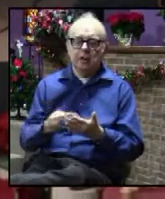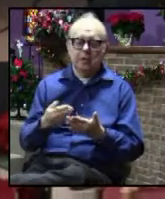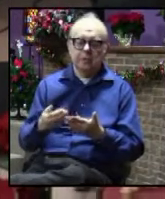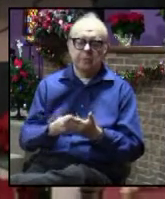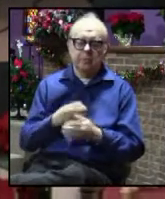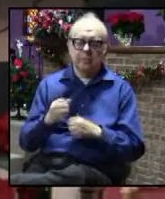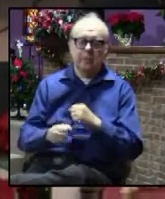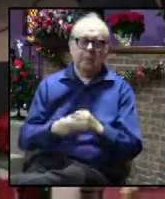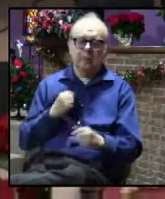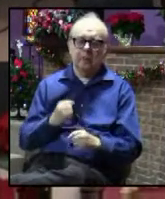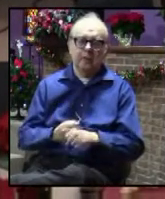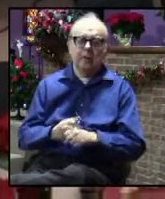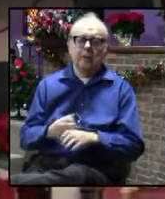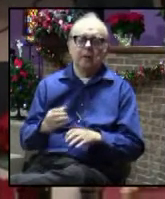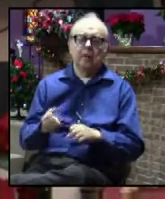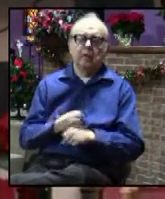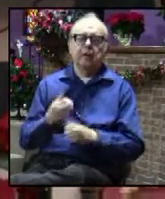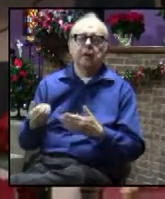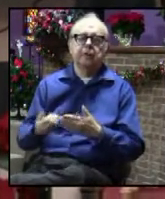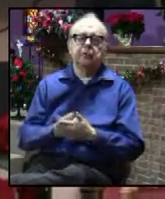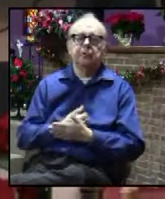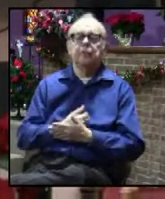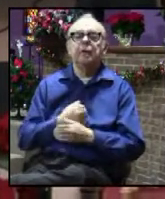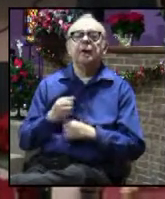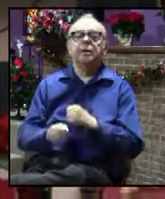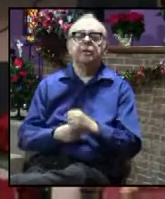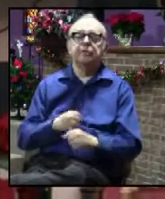around, you're going to make a New Year's resolution.